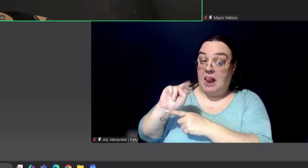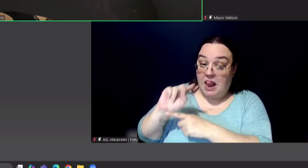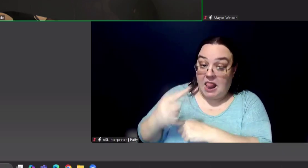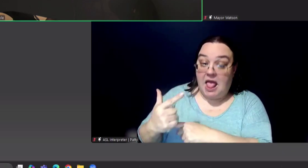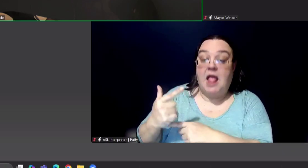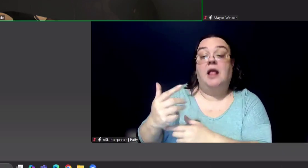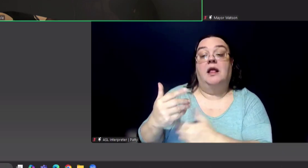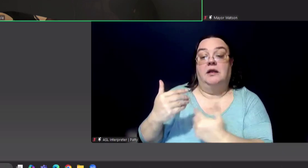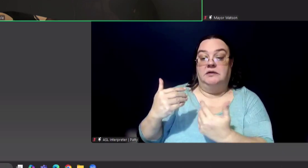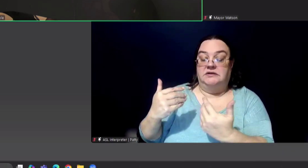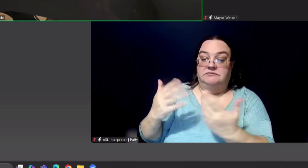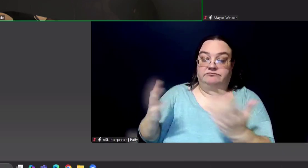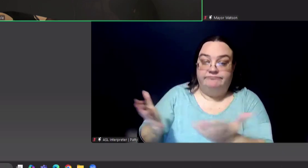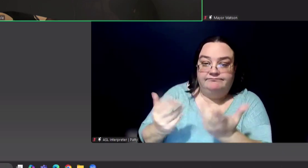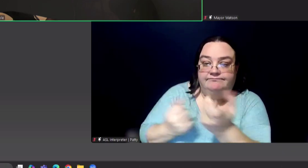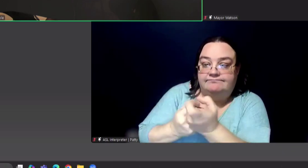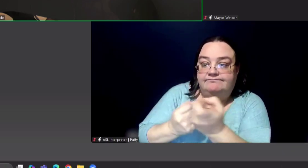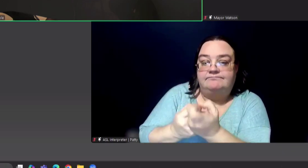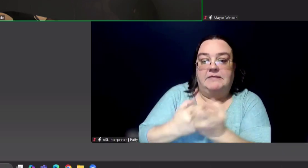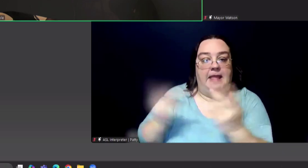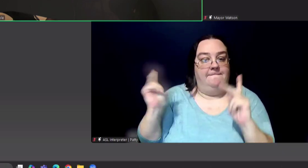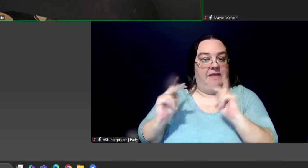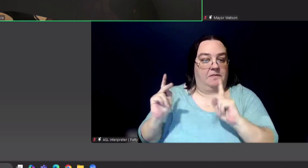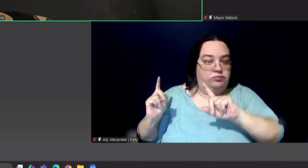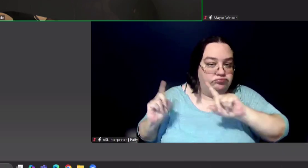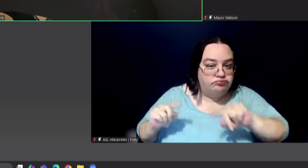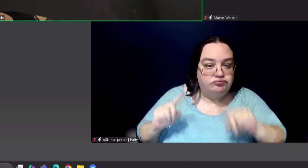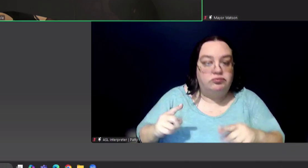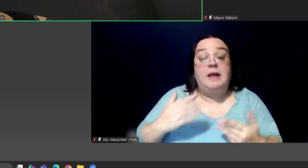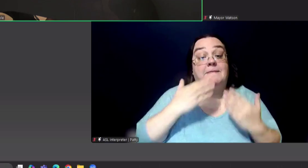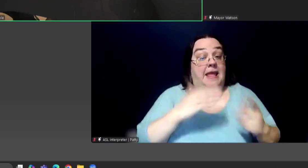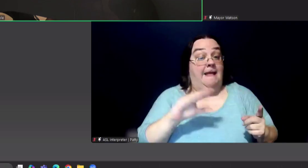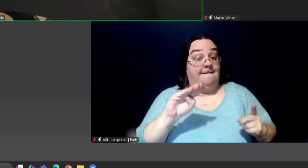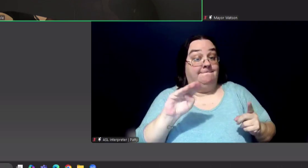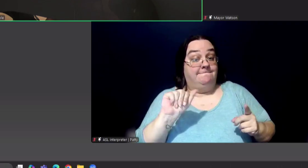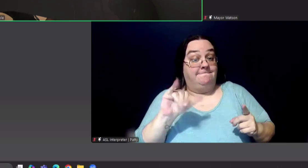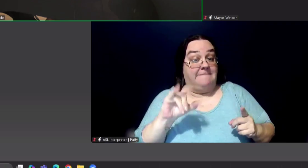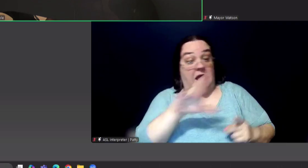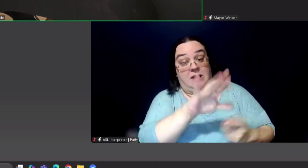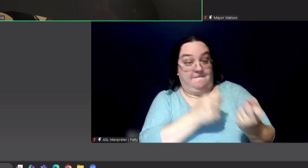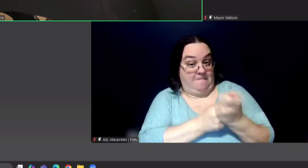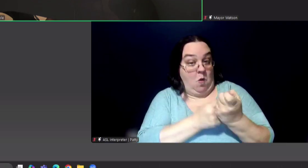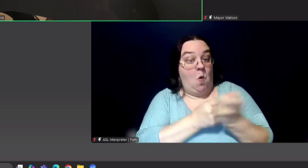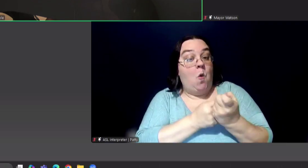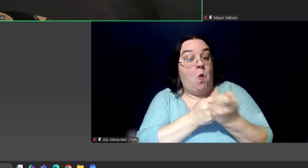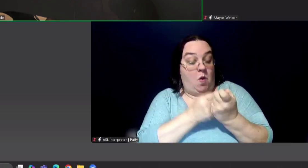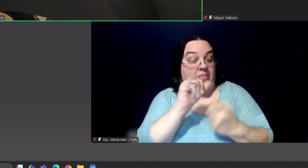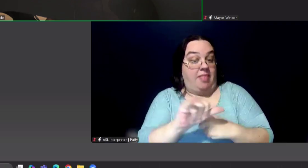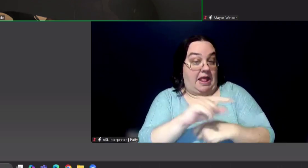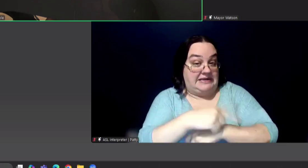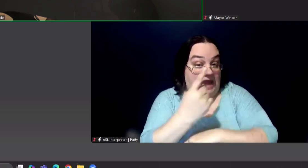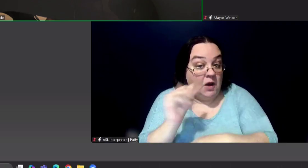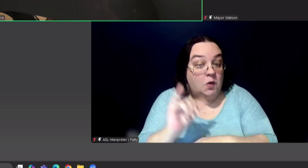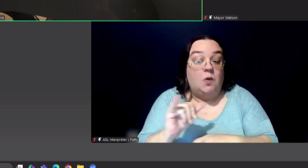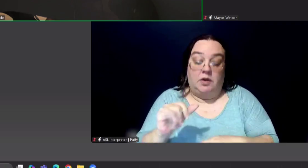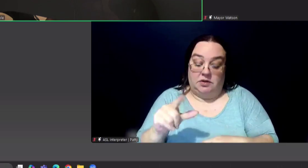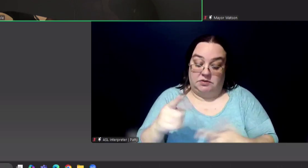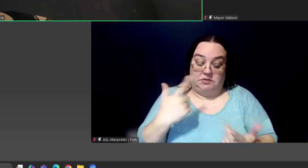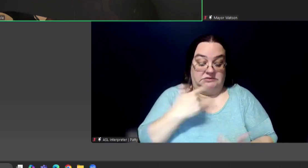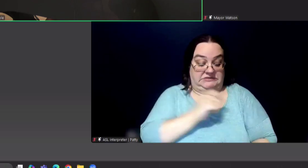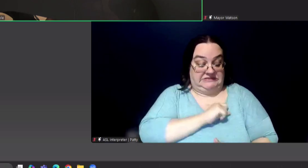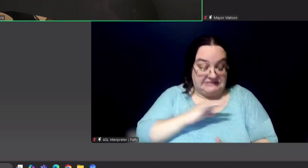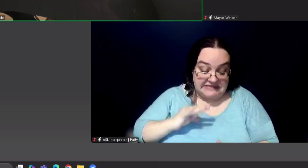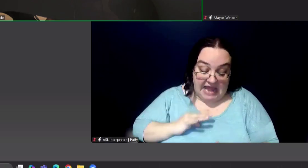getting people in attendance. Thanks to the mayor for his support on that day as well, and the staff. The staff did